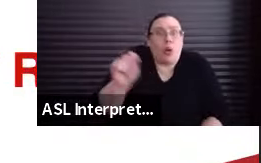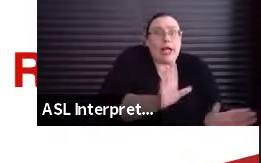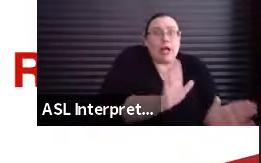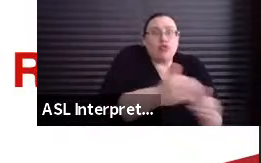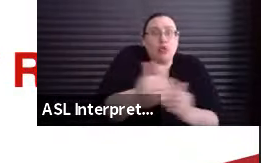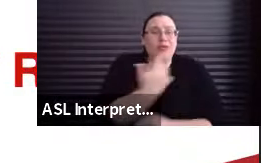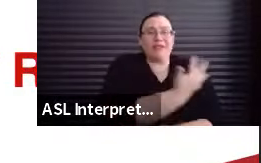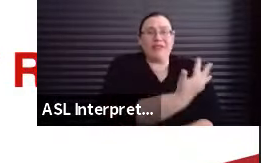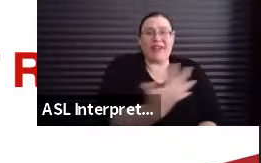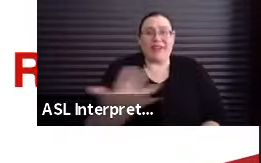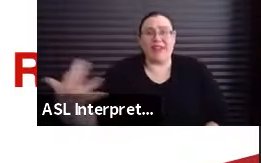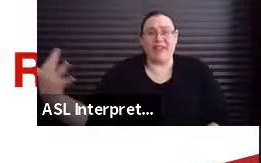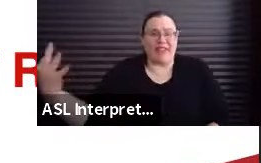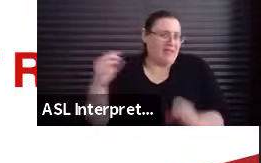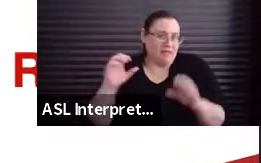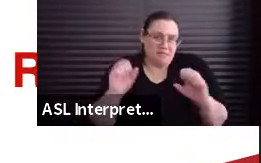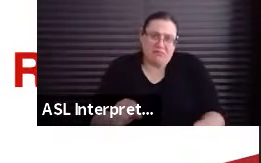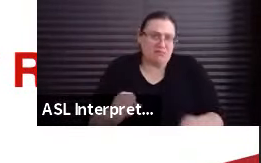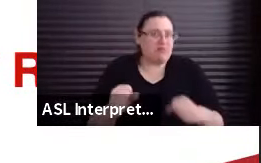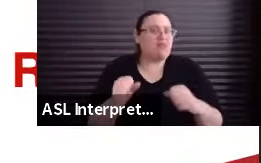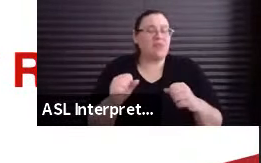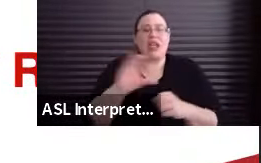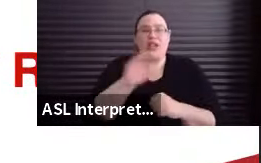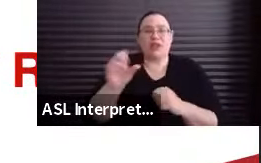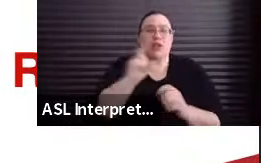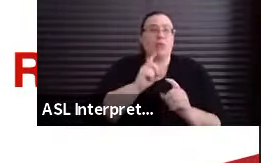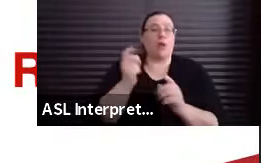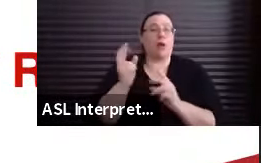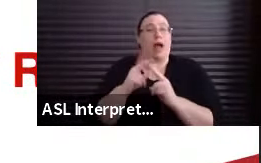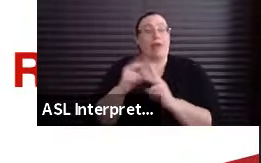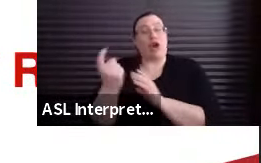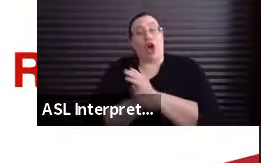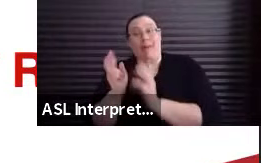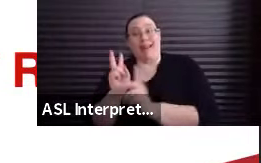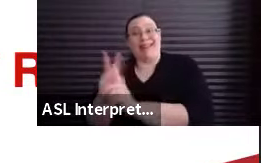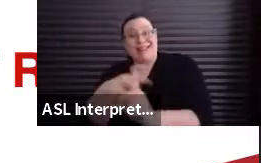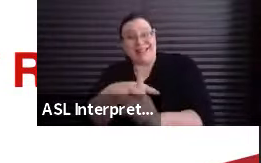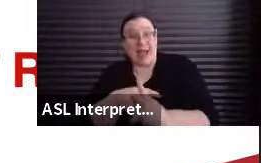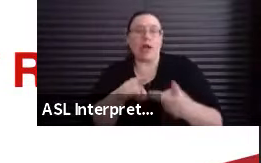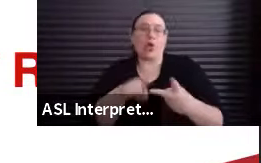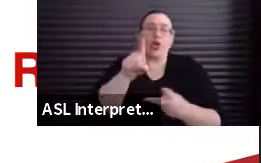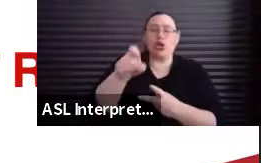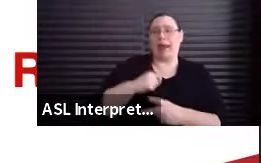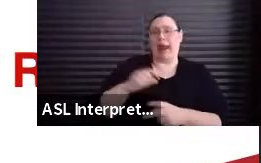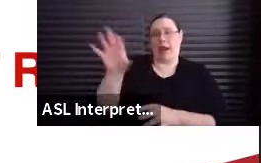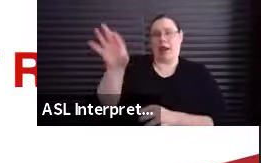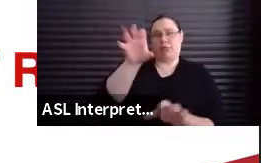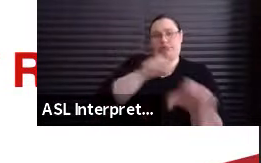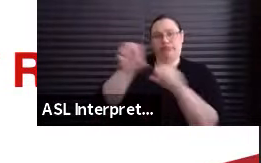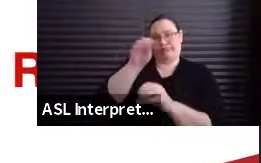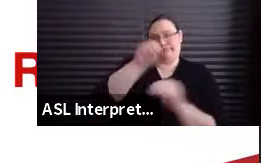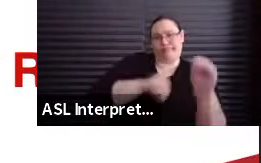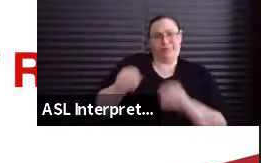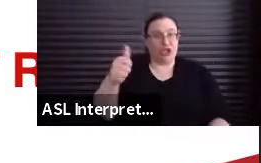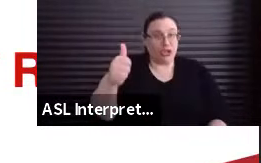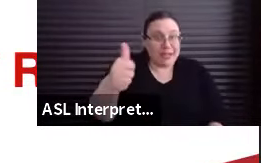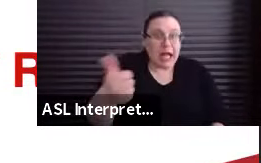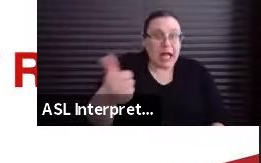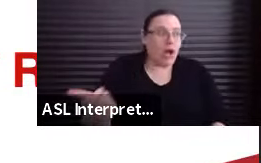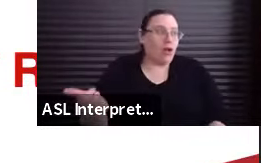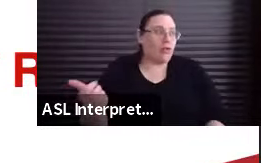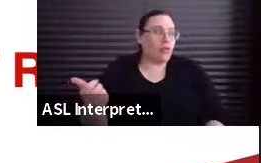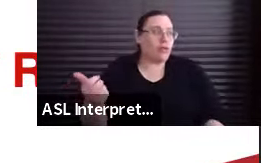each, you can do so and have Zoom assign them automatically. You can even assign them yourselves manually, or even let the